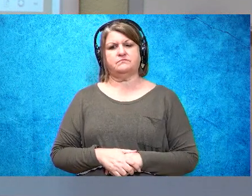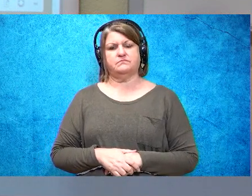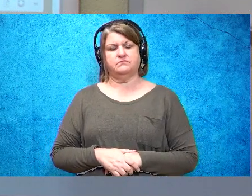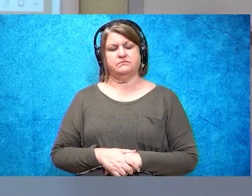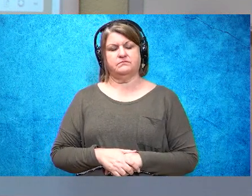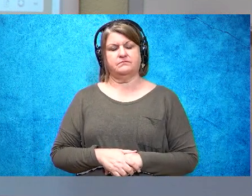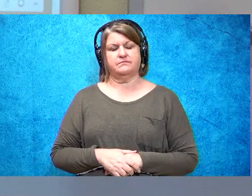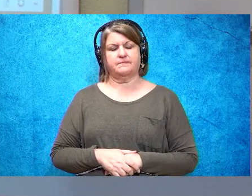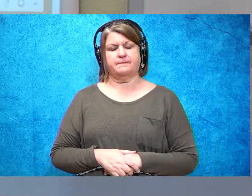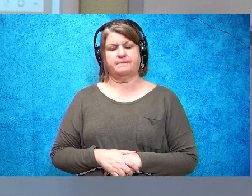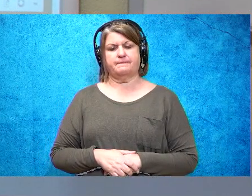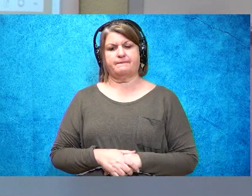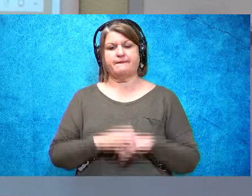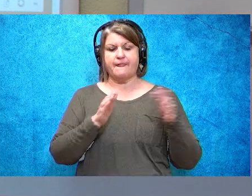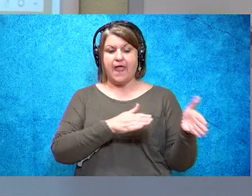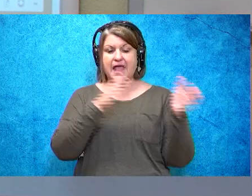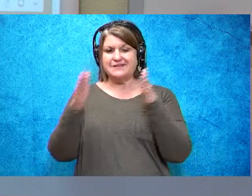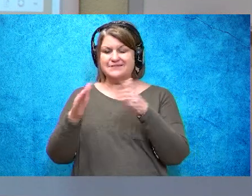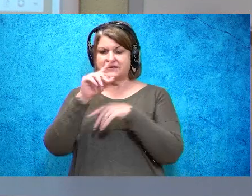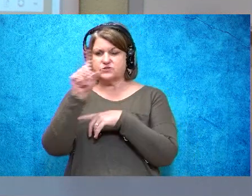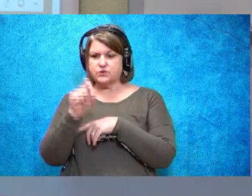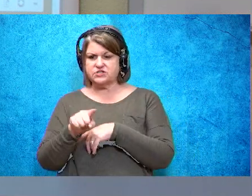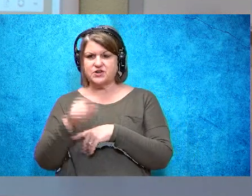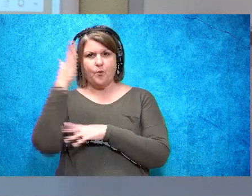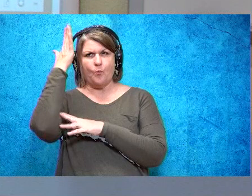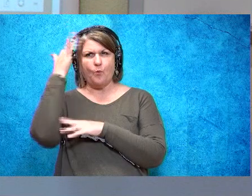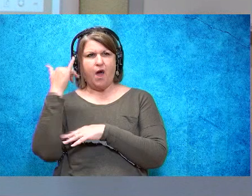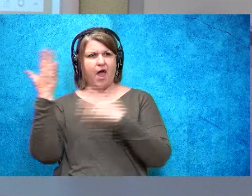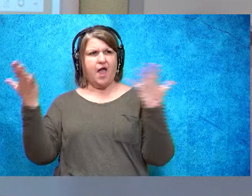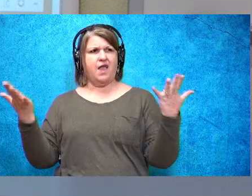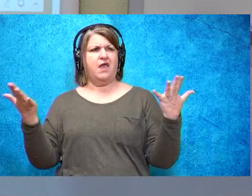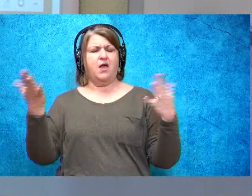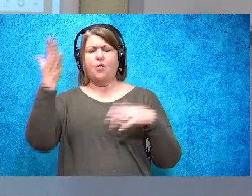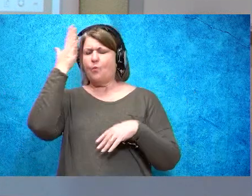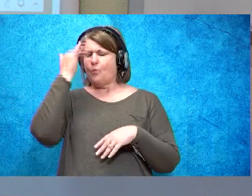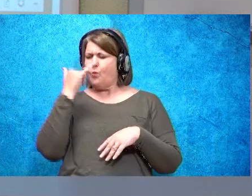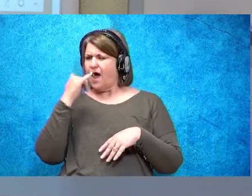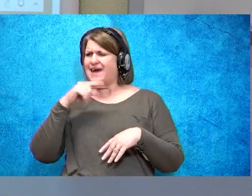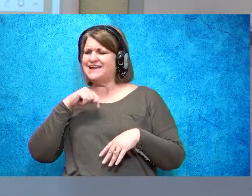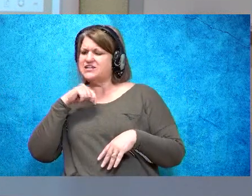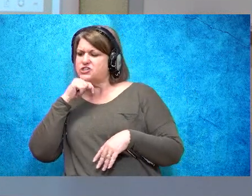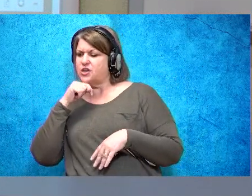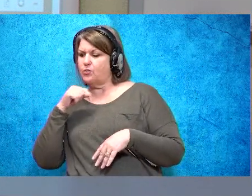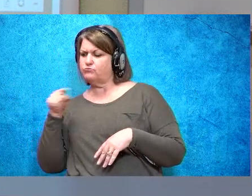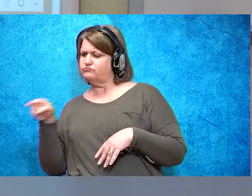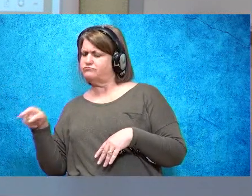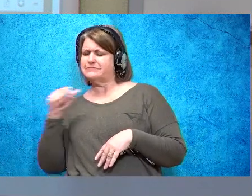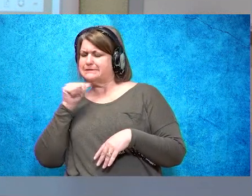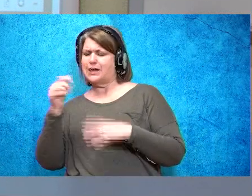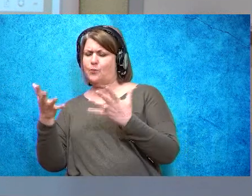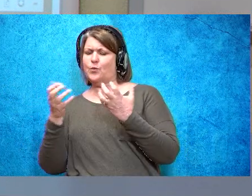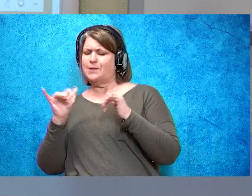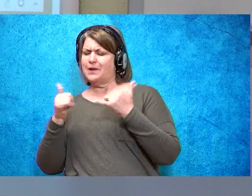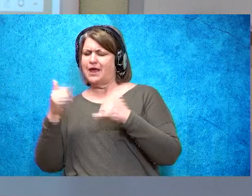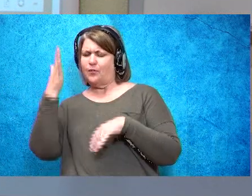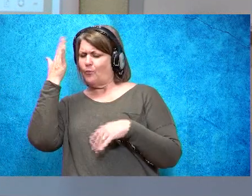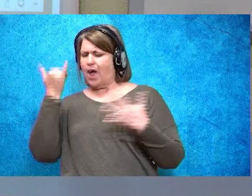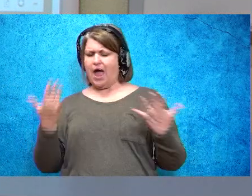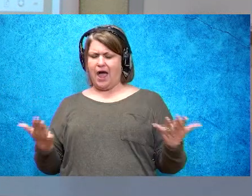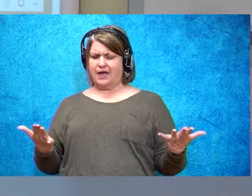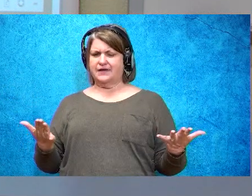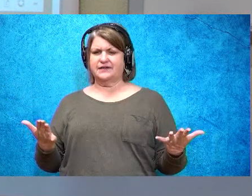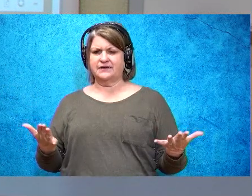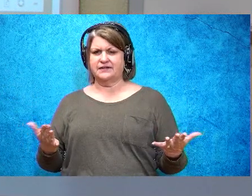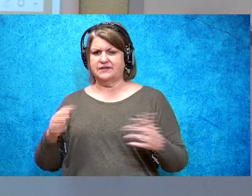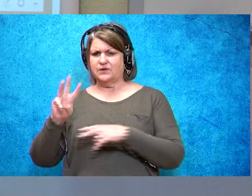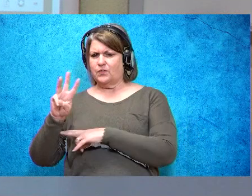All right, let's look at our next question. Why? Why didn't Toad want to play? Remember, the question word why wants you to